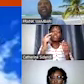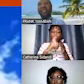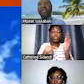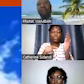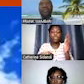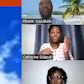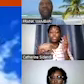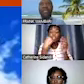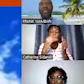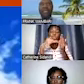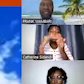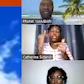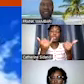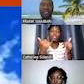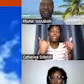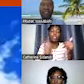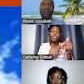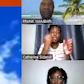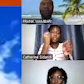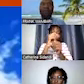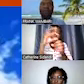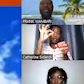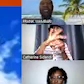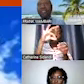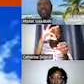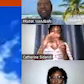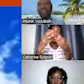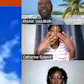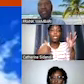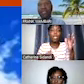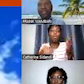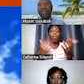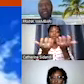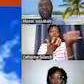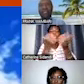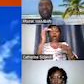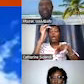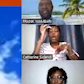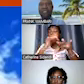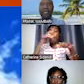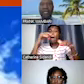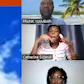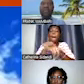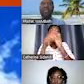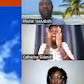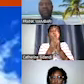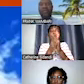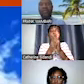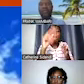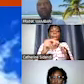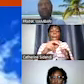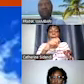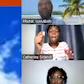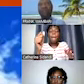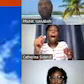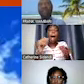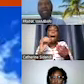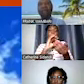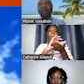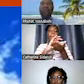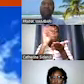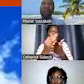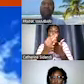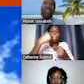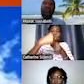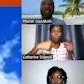you have done elections there, and some of the businesses are really, really affected, and there's no capital to move on. Sometimes you